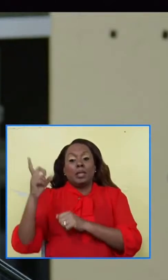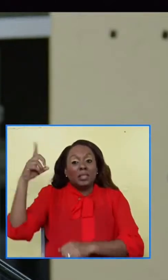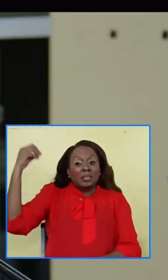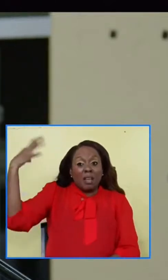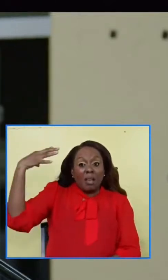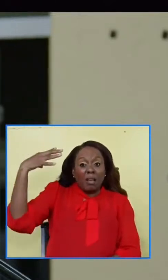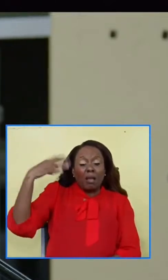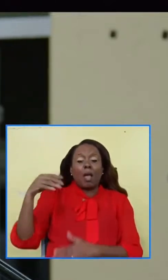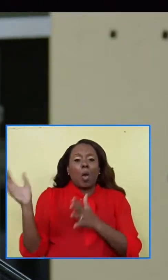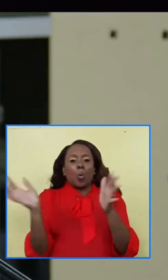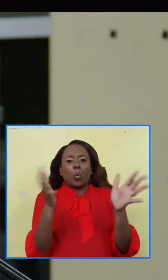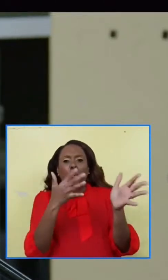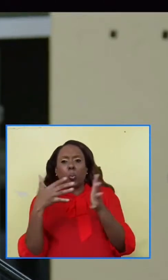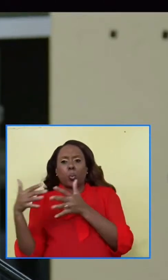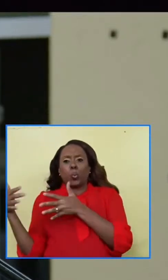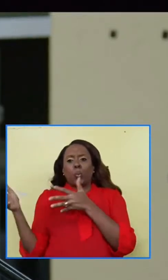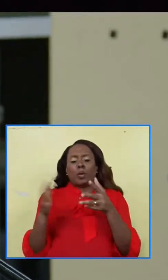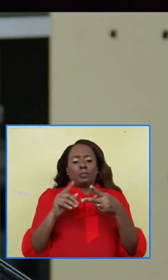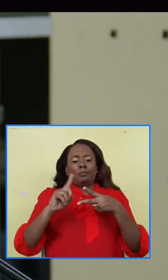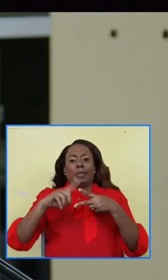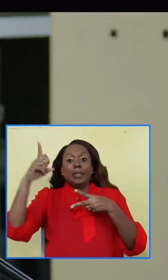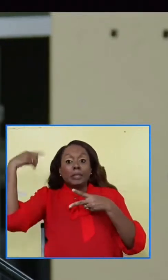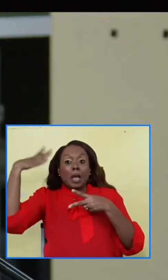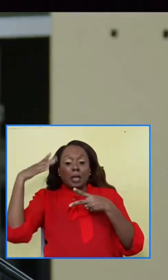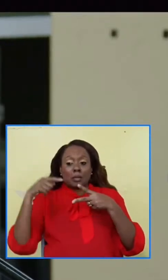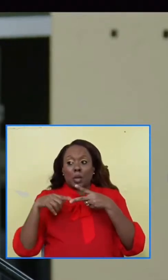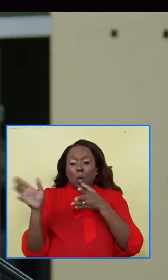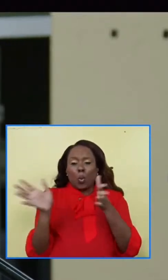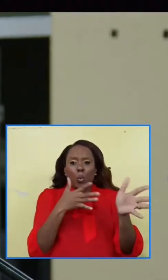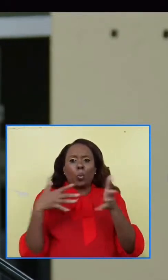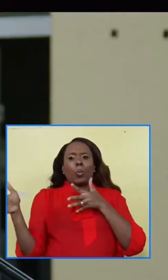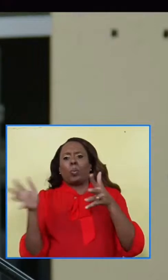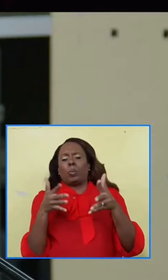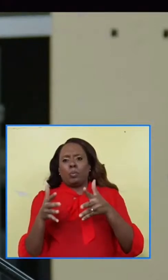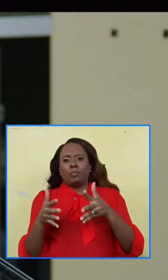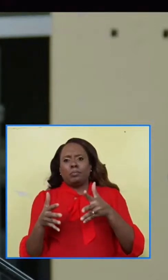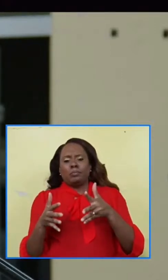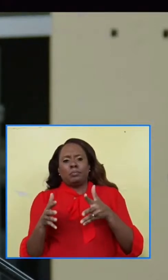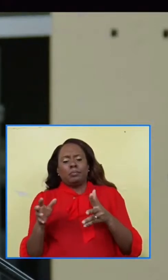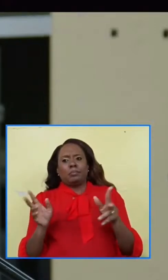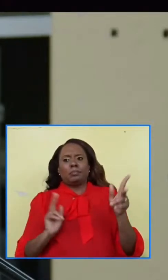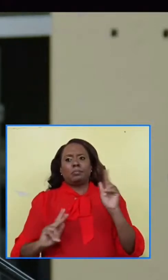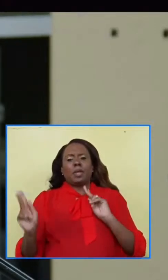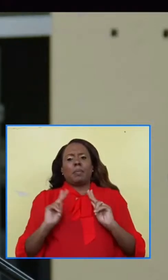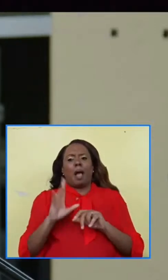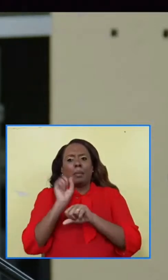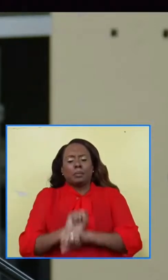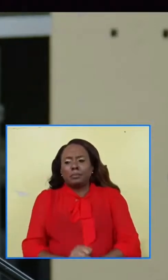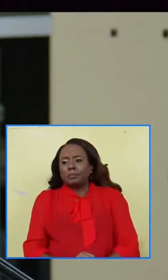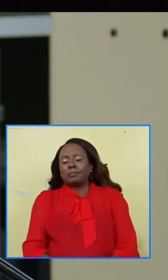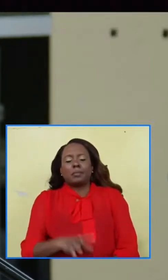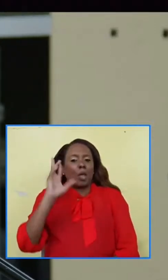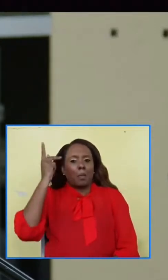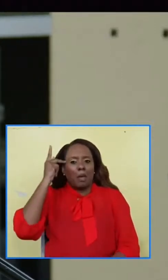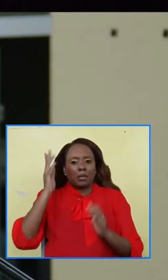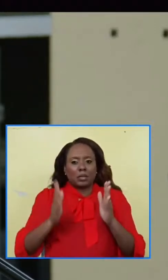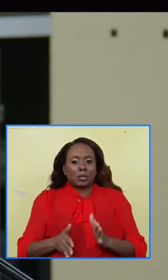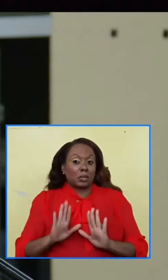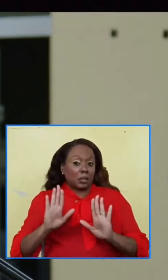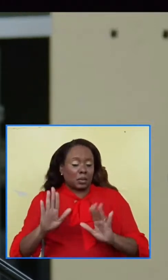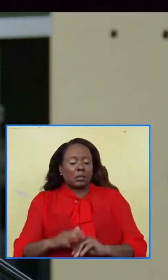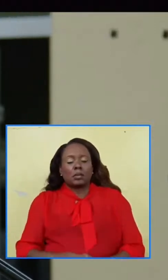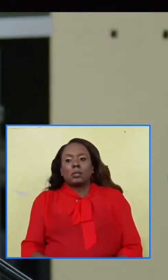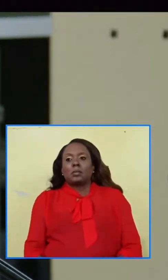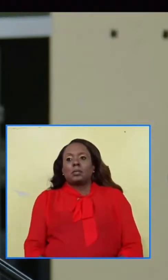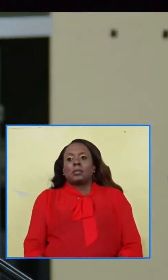greatest assets in the world, because people have the habits, especially politicians, of